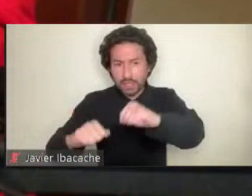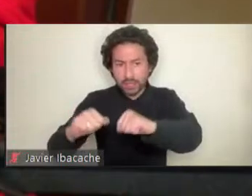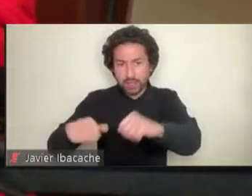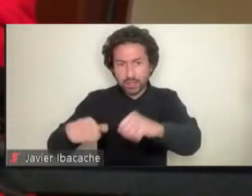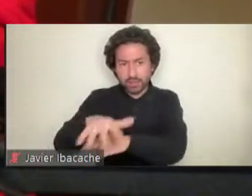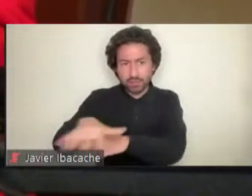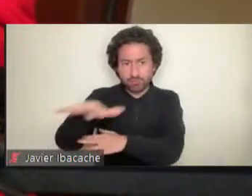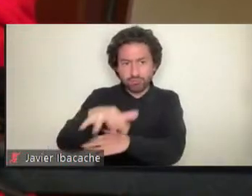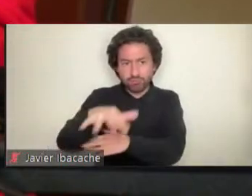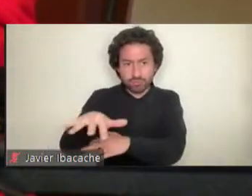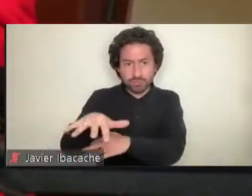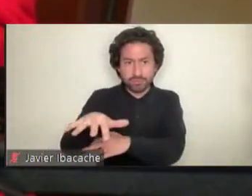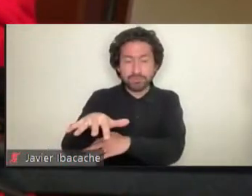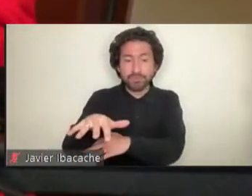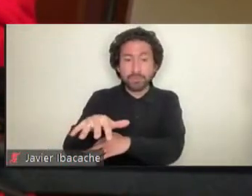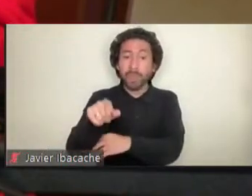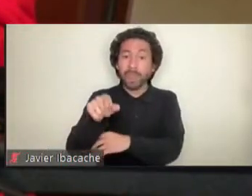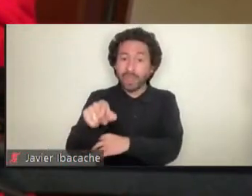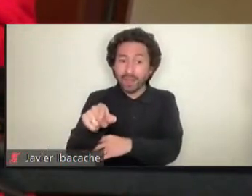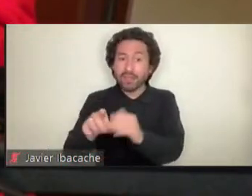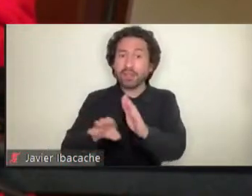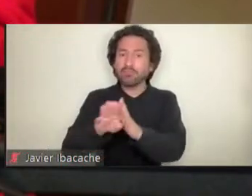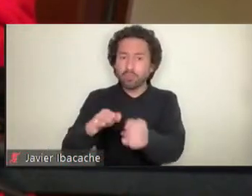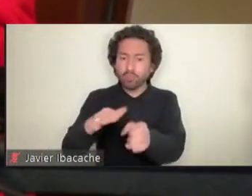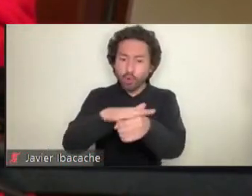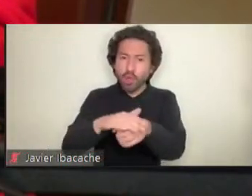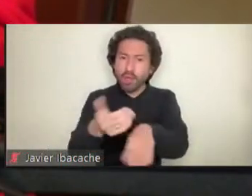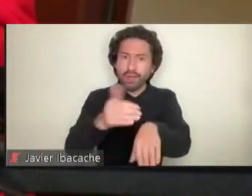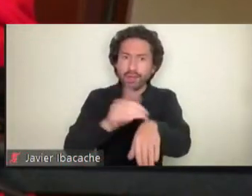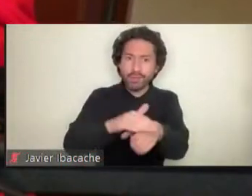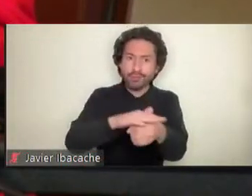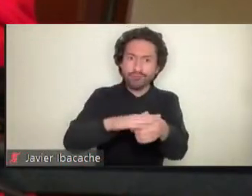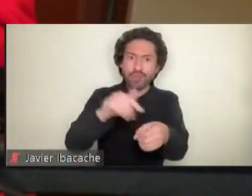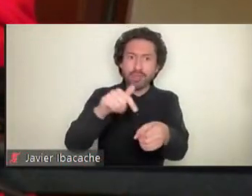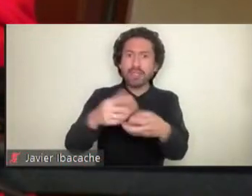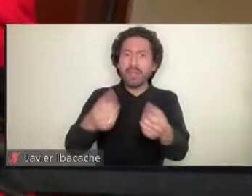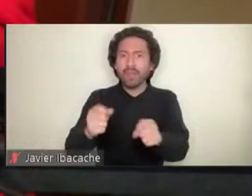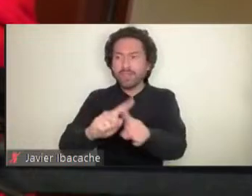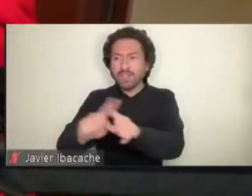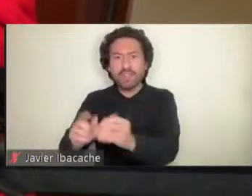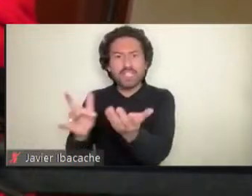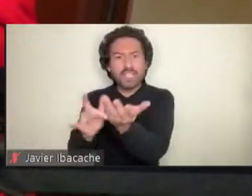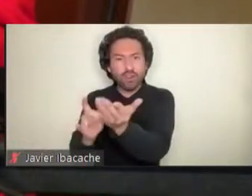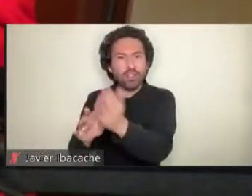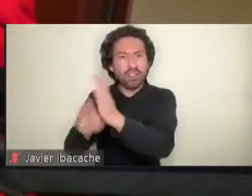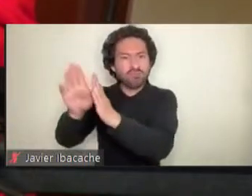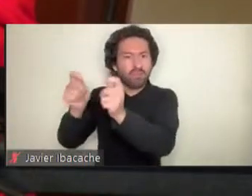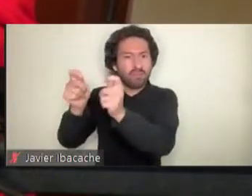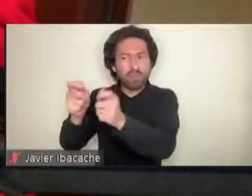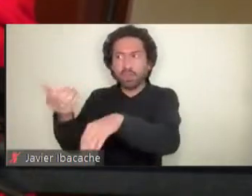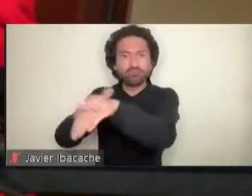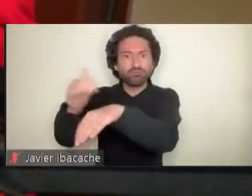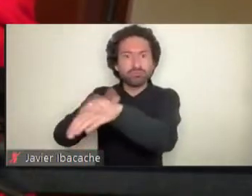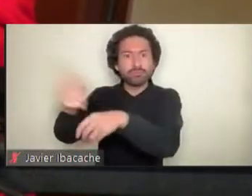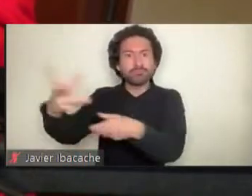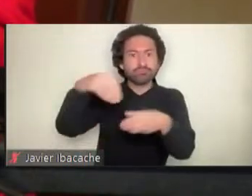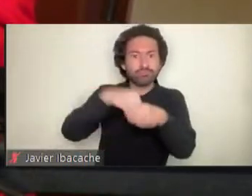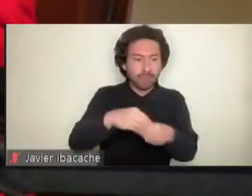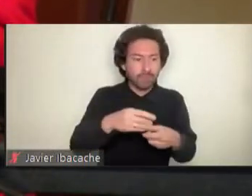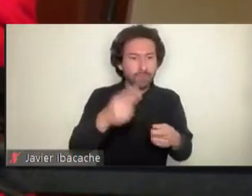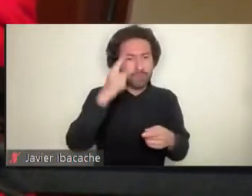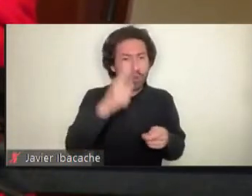tool was developed by local expertise and integrates advanced technology to enhance the corporation's operational